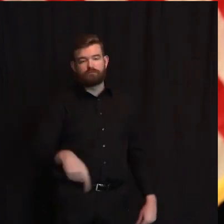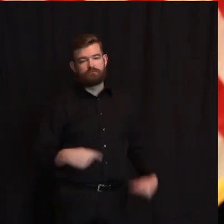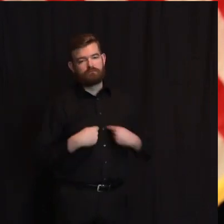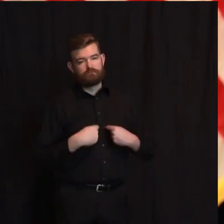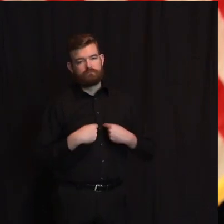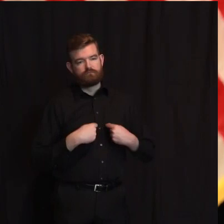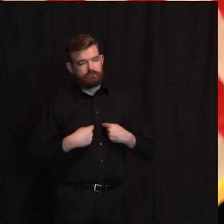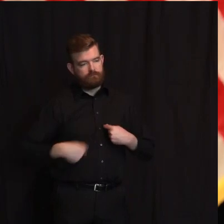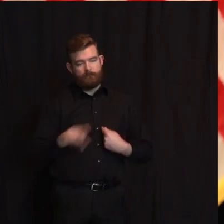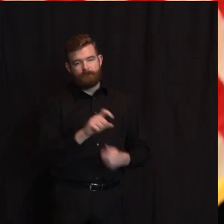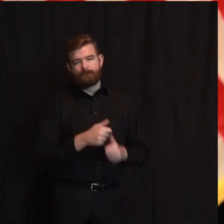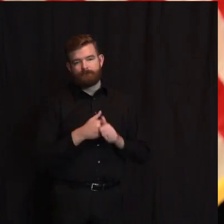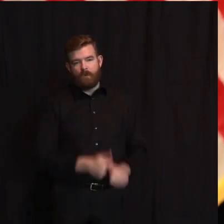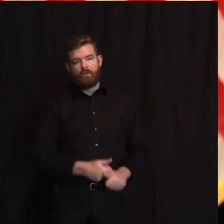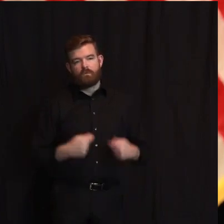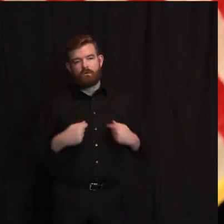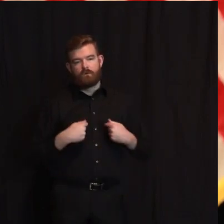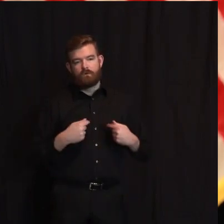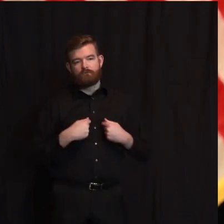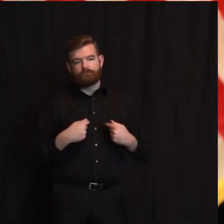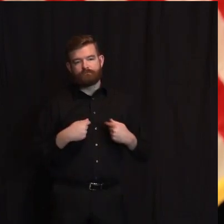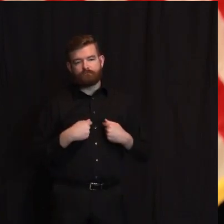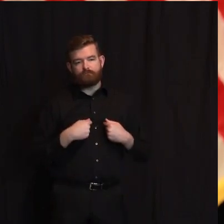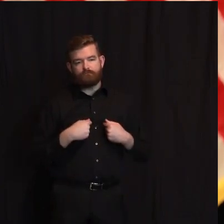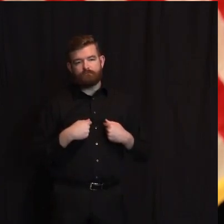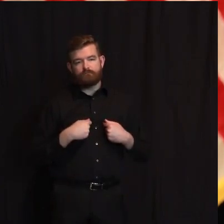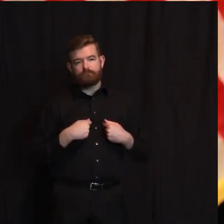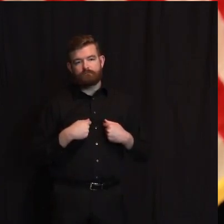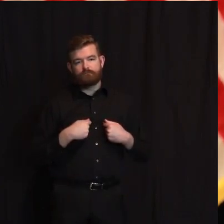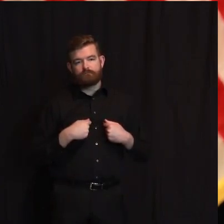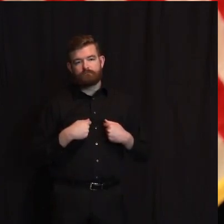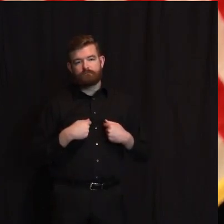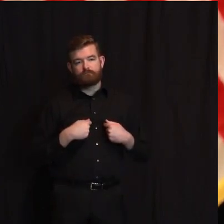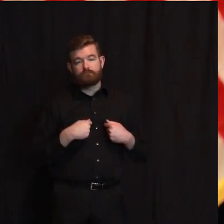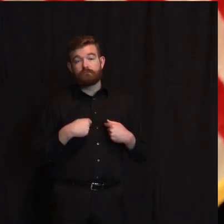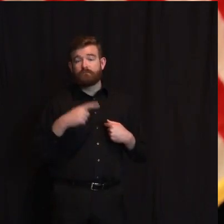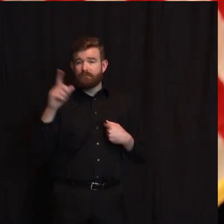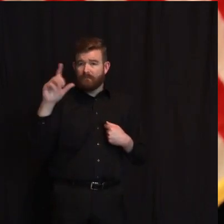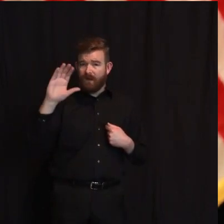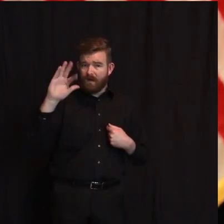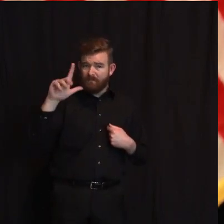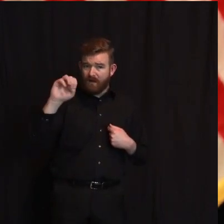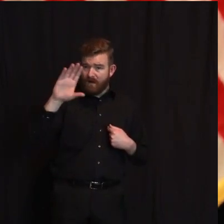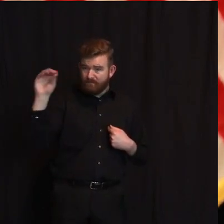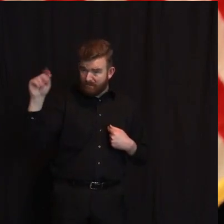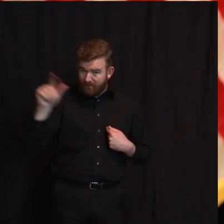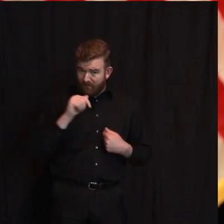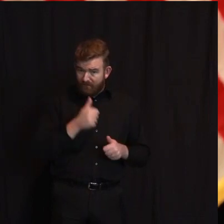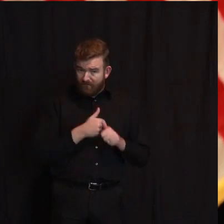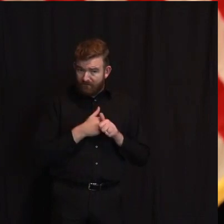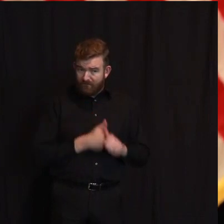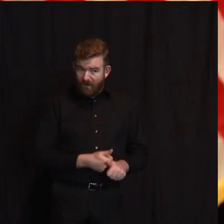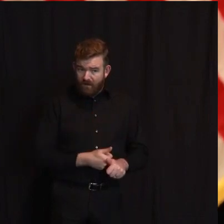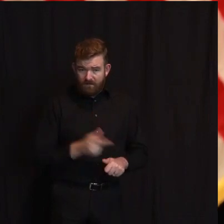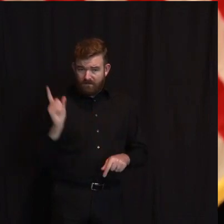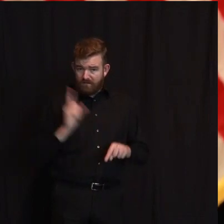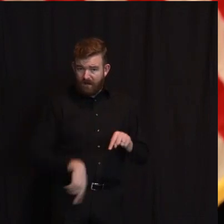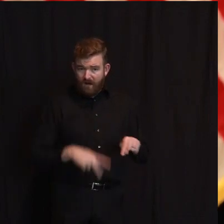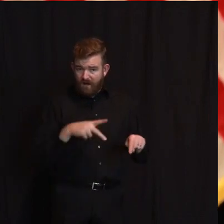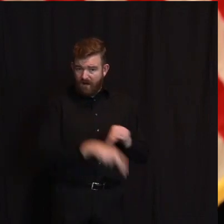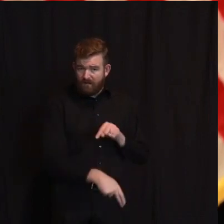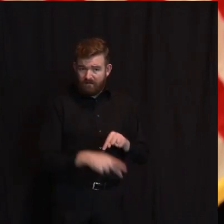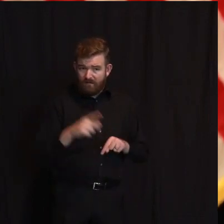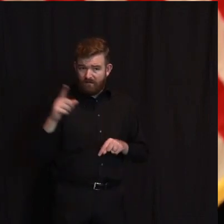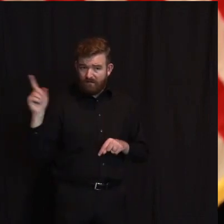I'm actually not aware of the 2 cable providers. Dan Bryan, can you help me follow up with Charlie on that, and I'll come back to you. If they are